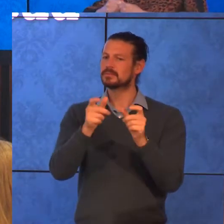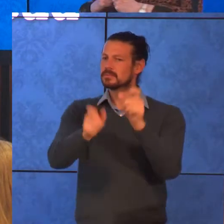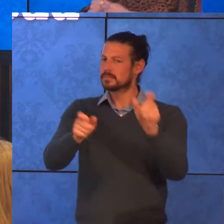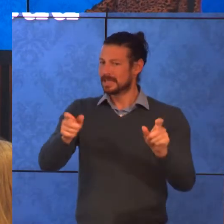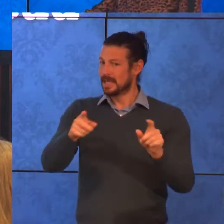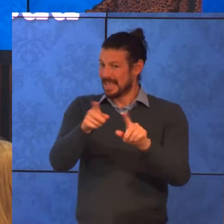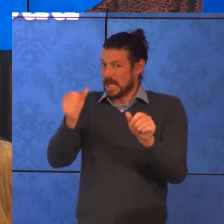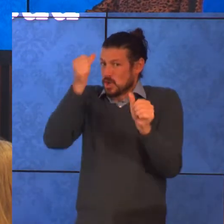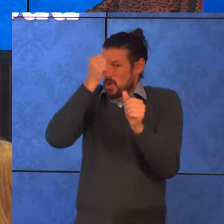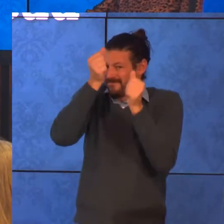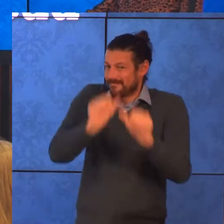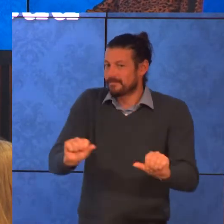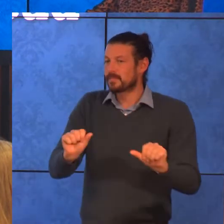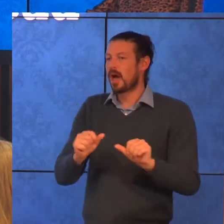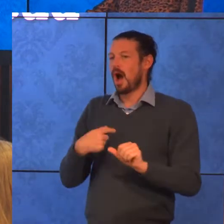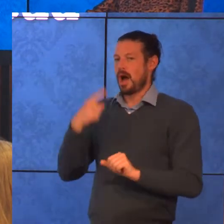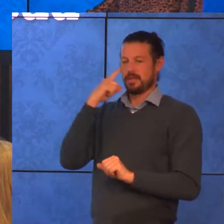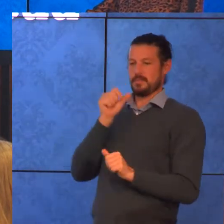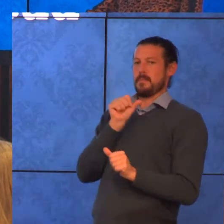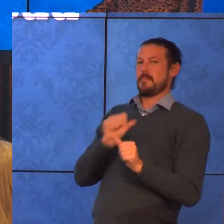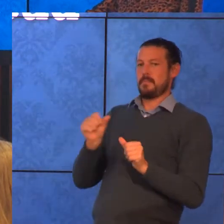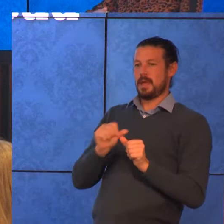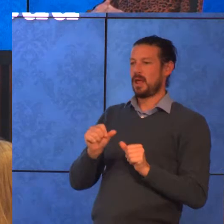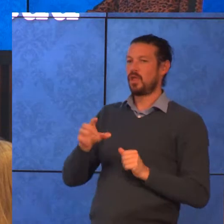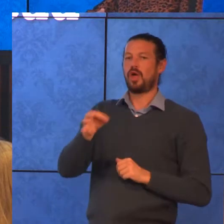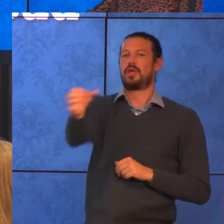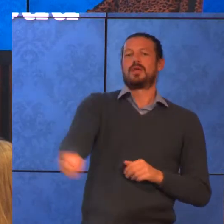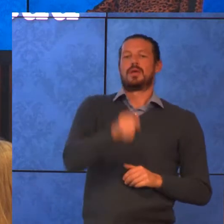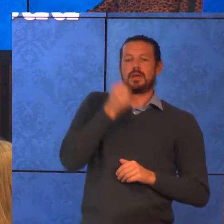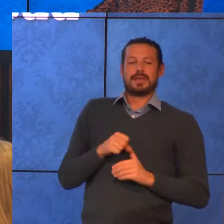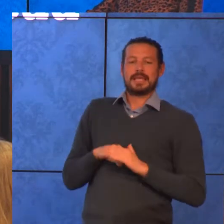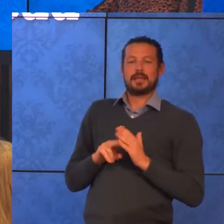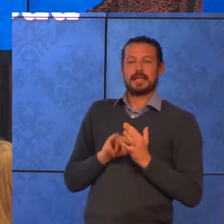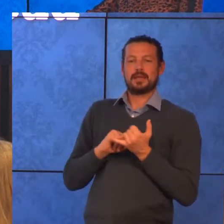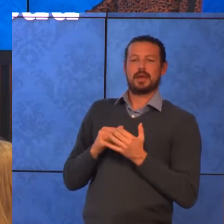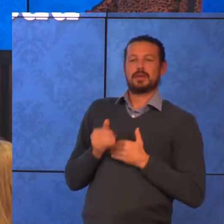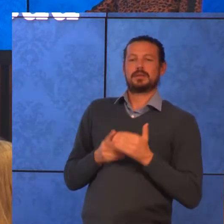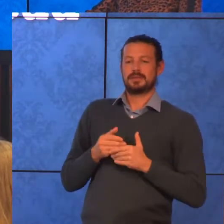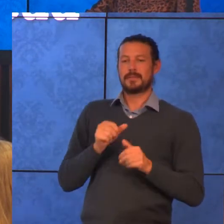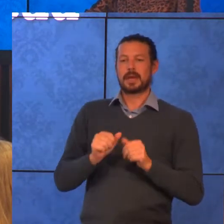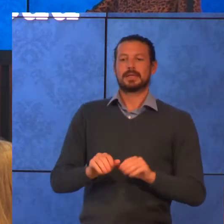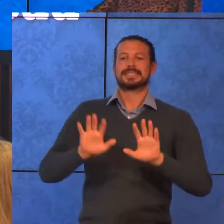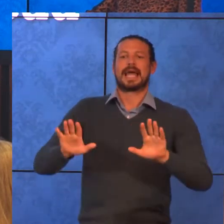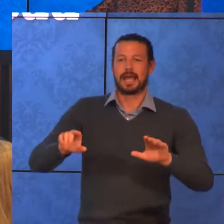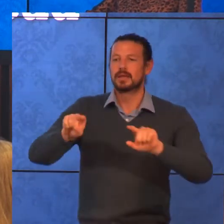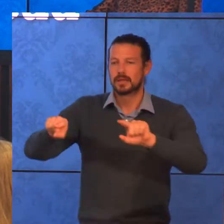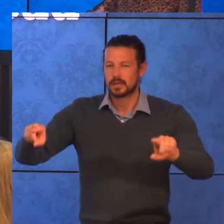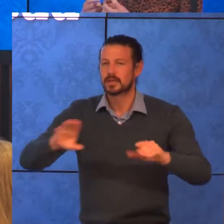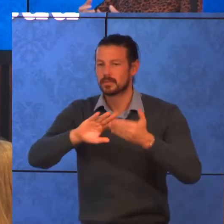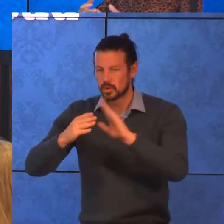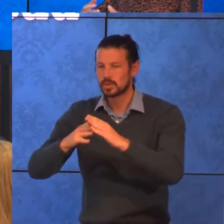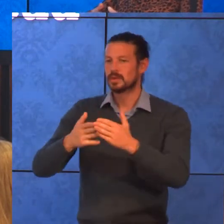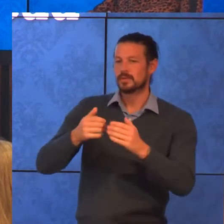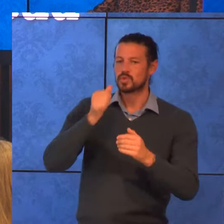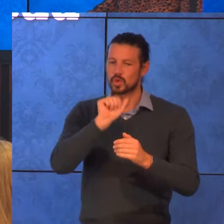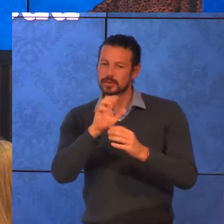I think that you get much more benefit from leveraging off on those networks that those community organisations have. And I